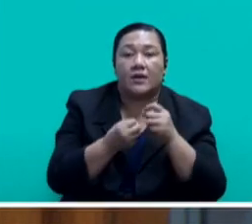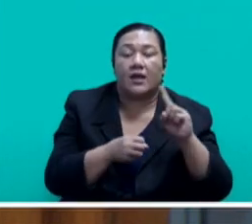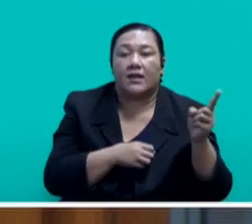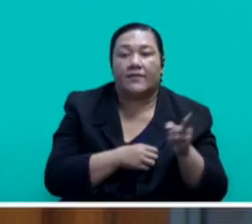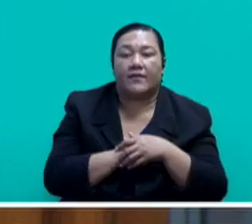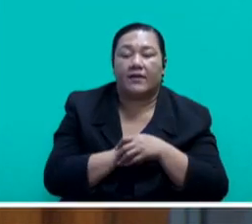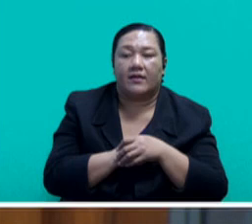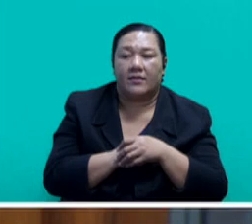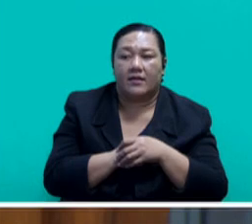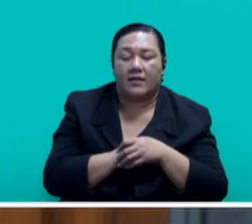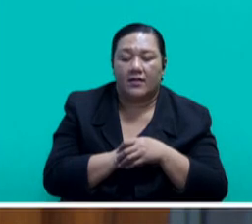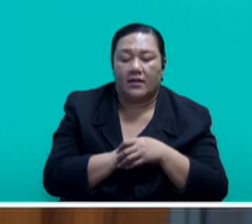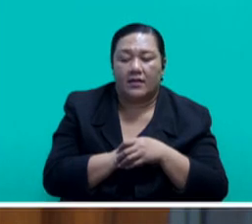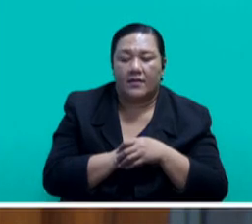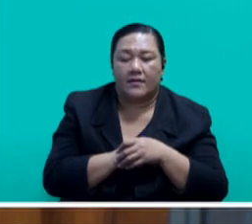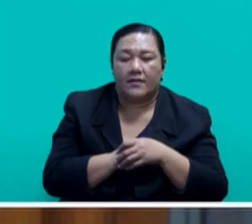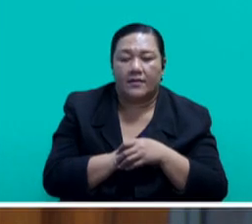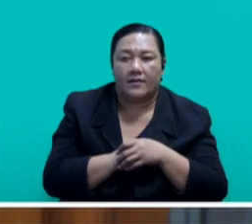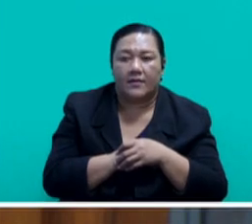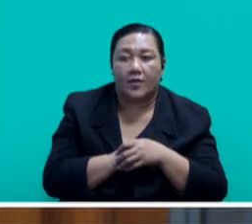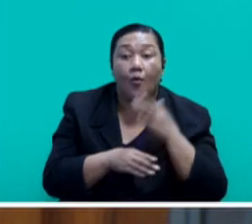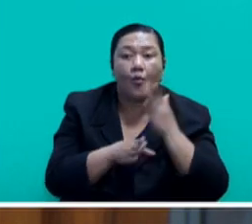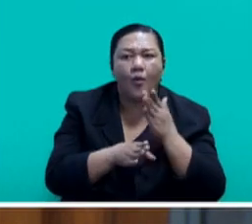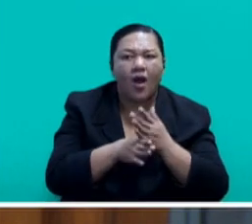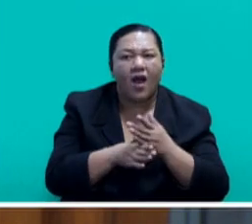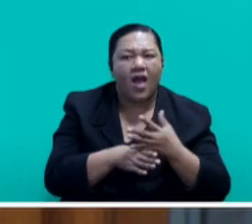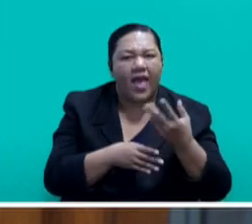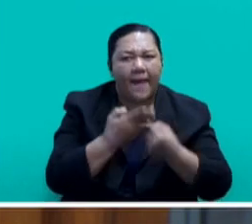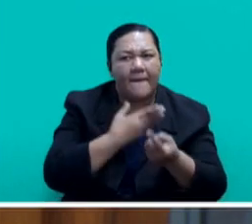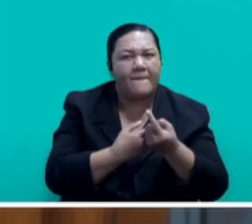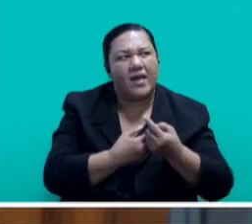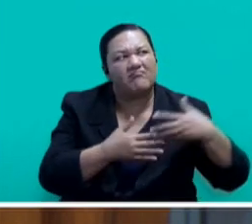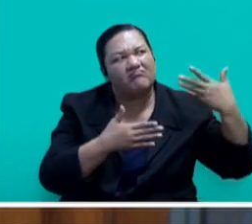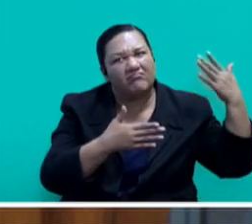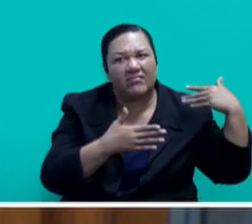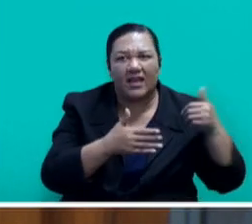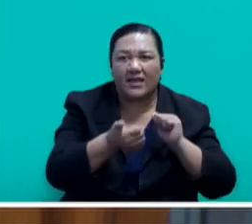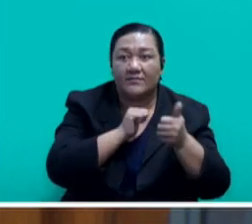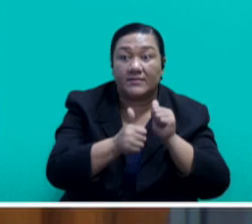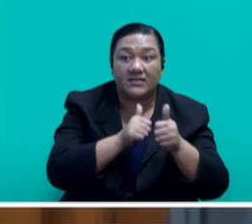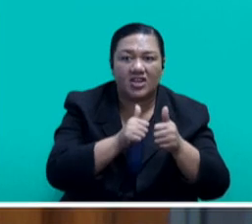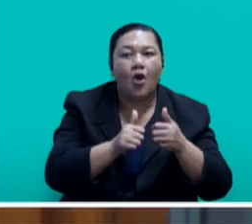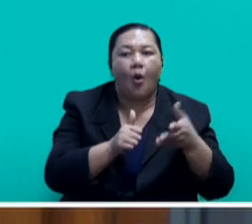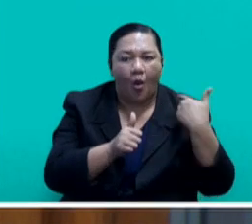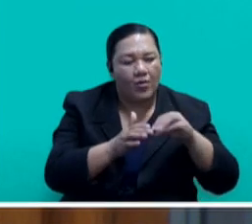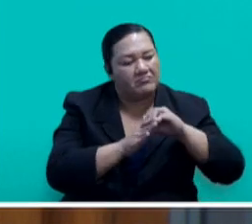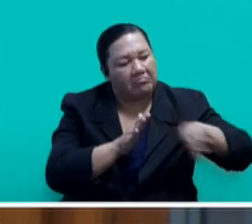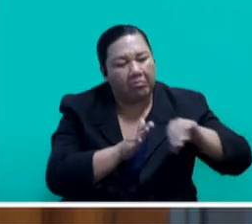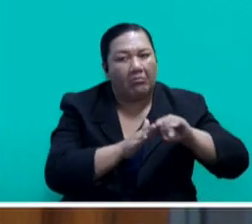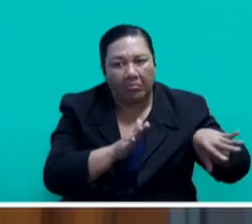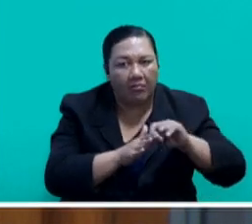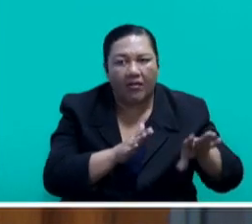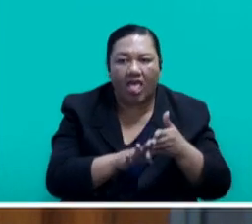are often worse off and left behind in the previous administration. This includes support to landowners who have leased their